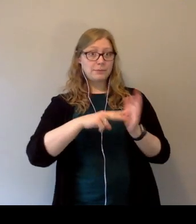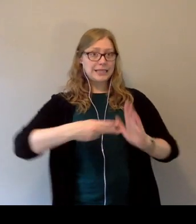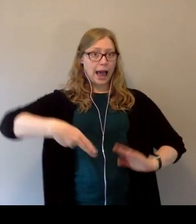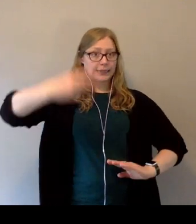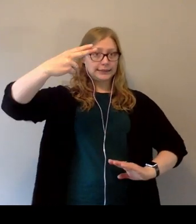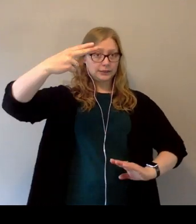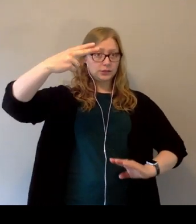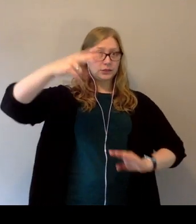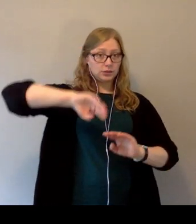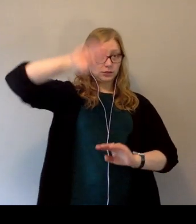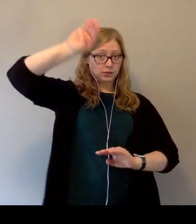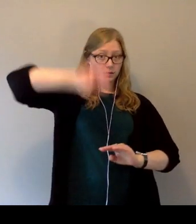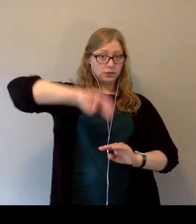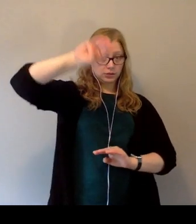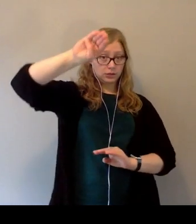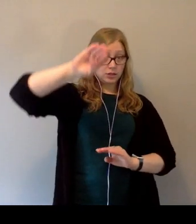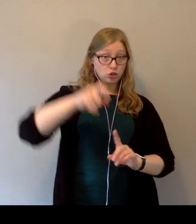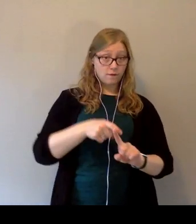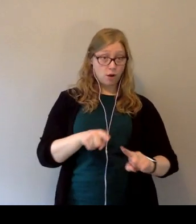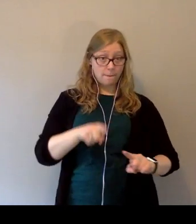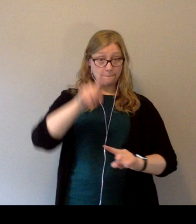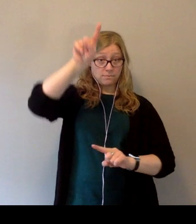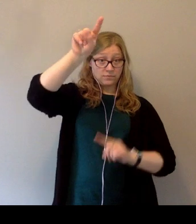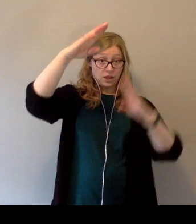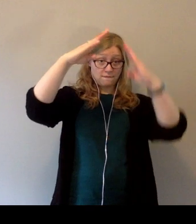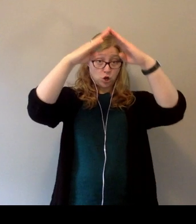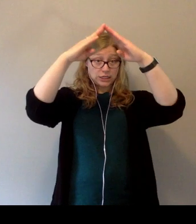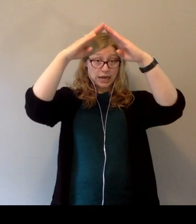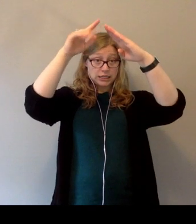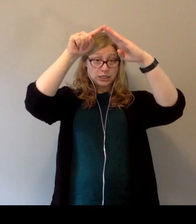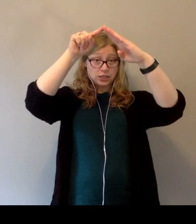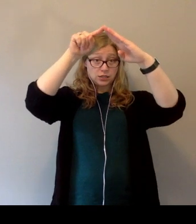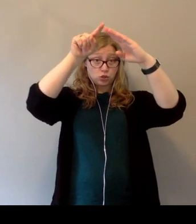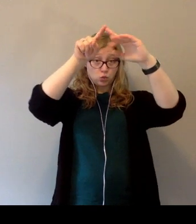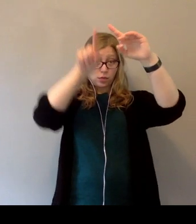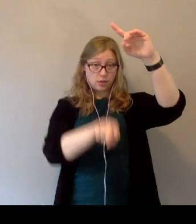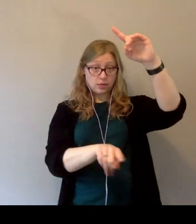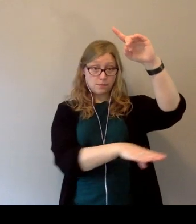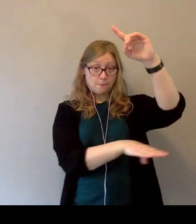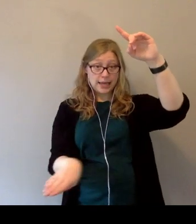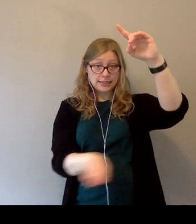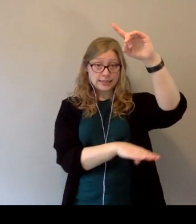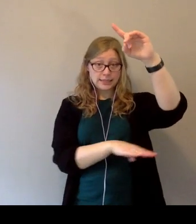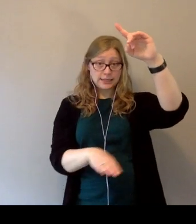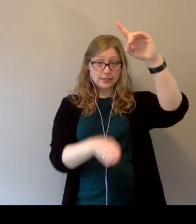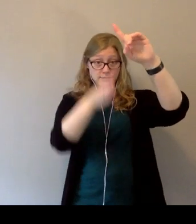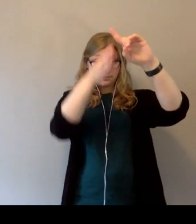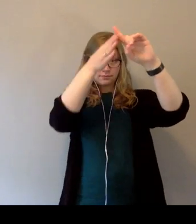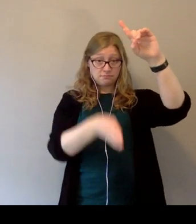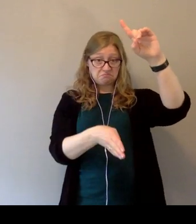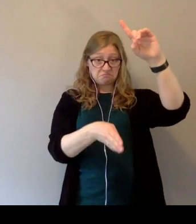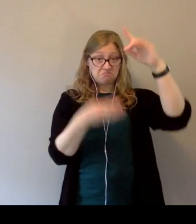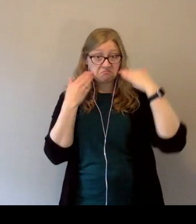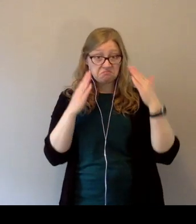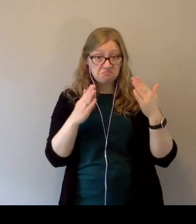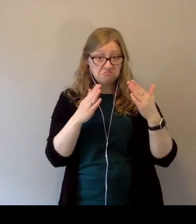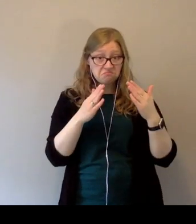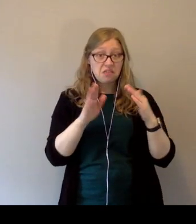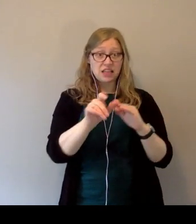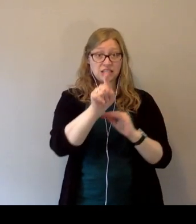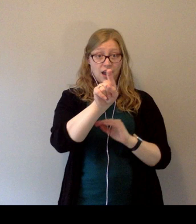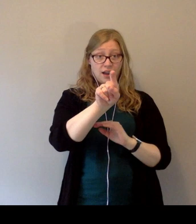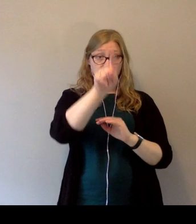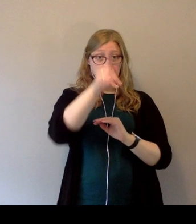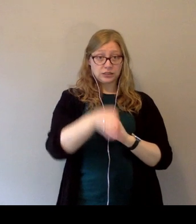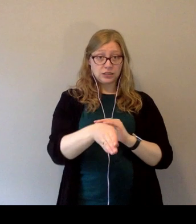length going from the vertex to the base is the altitude, and we don't know what it is, so I'm going to call it x, but I know each side